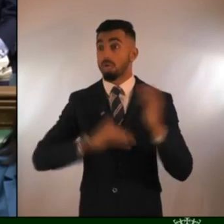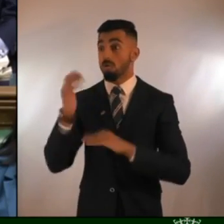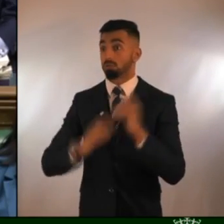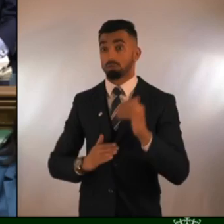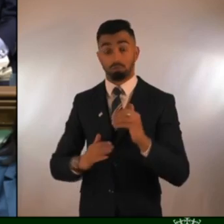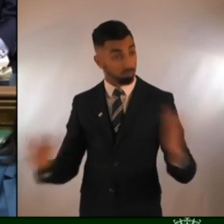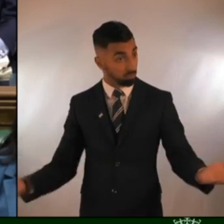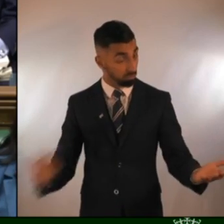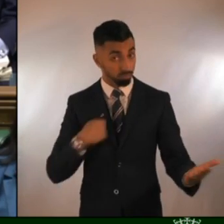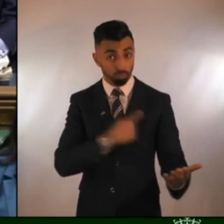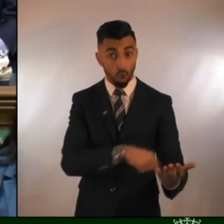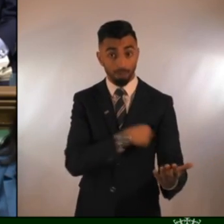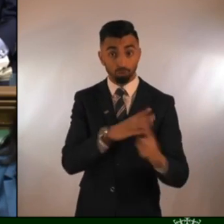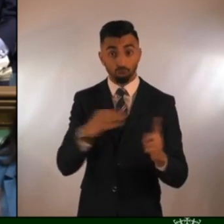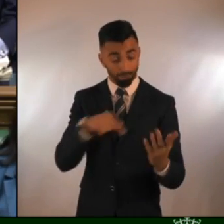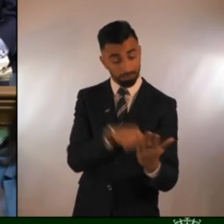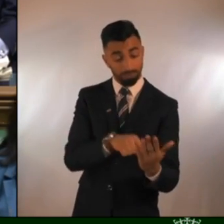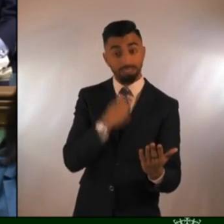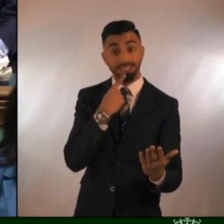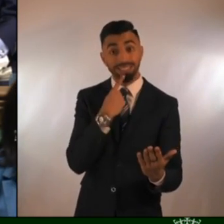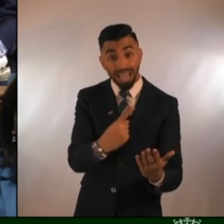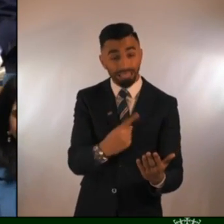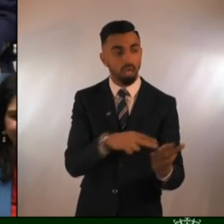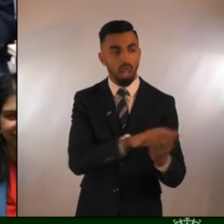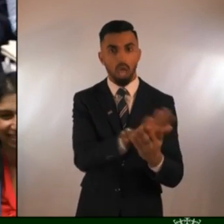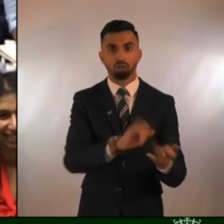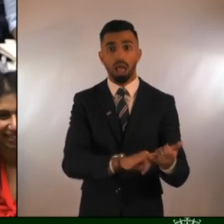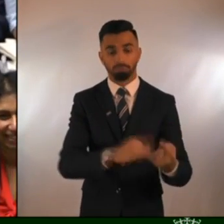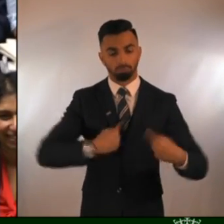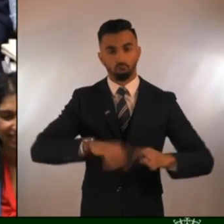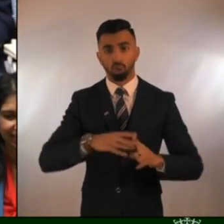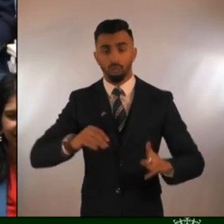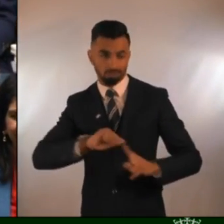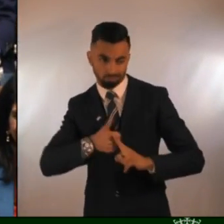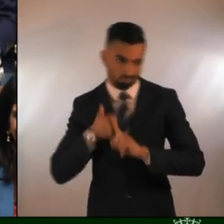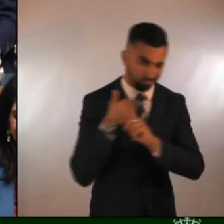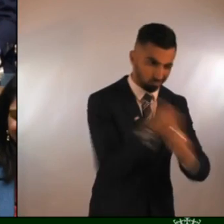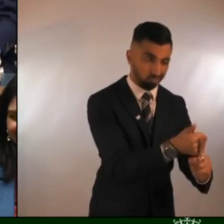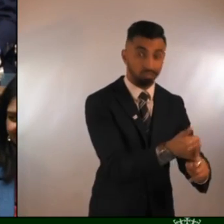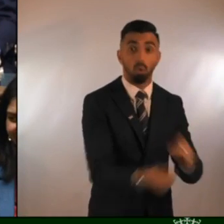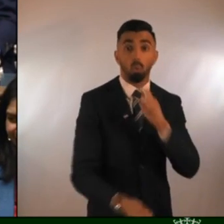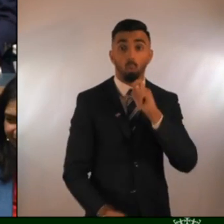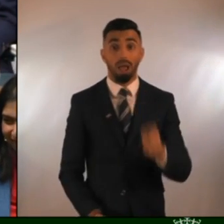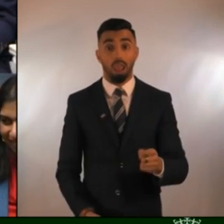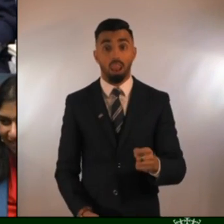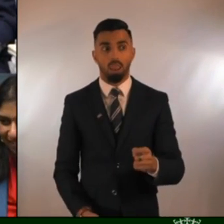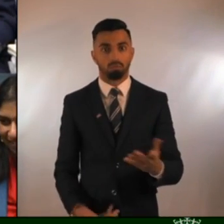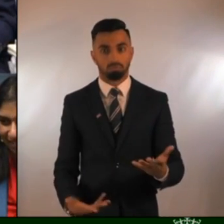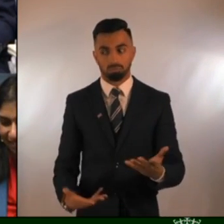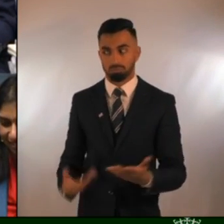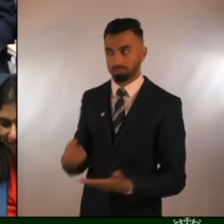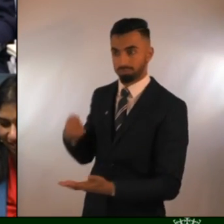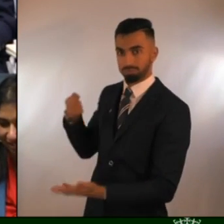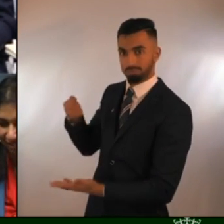to back the NHS, and this budget gets it done. I have one last point to make about public services. We have